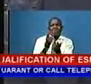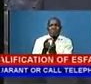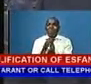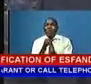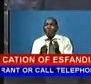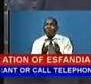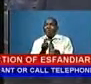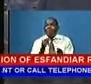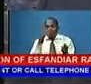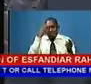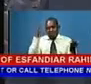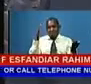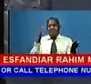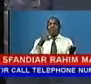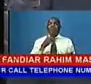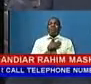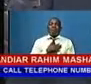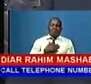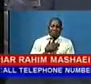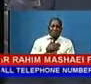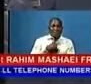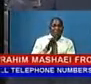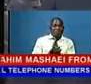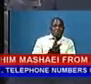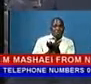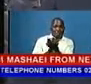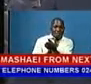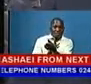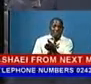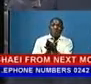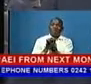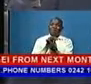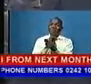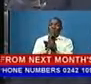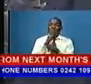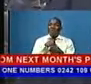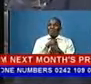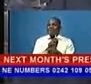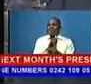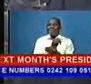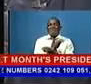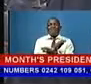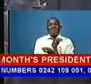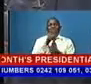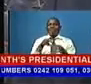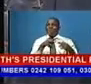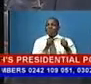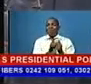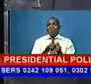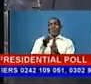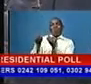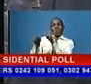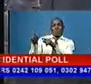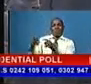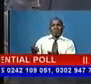old category. And my lords, this has no relationship to any of the cross-examination that